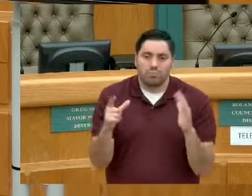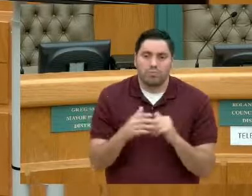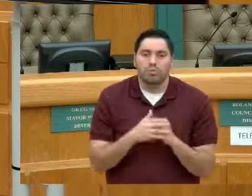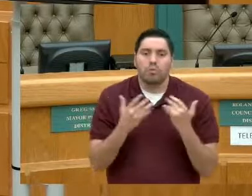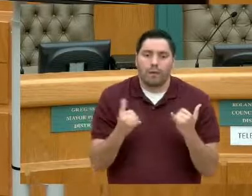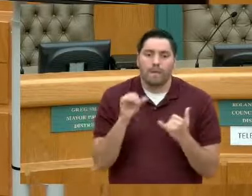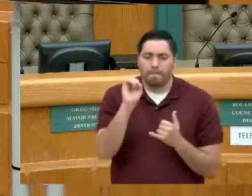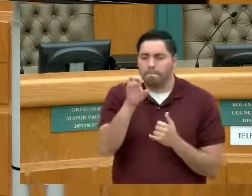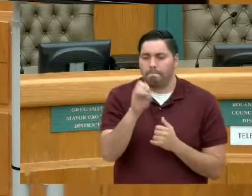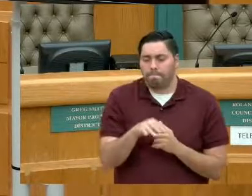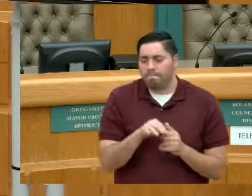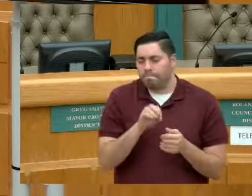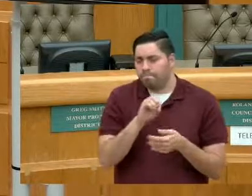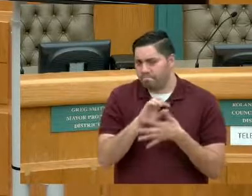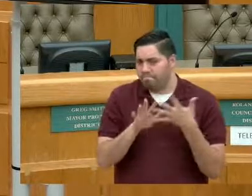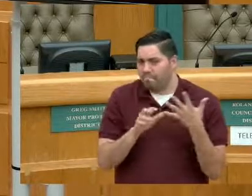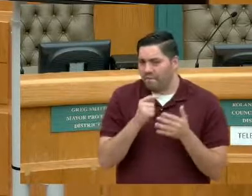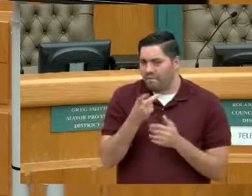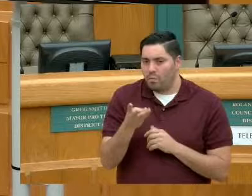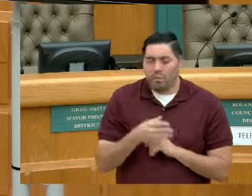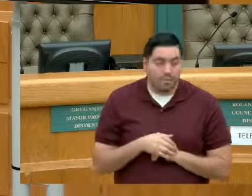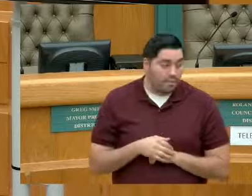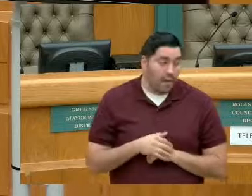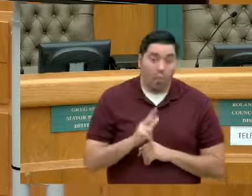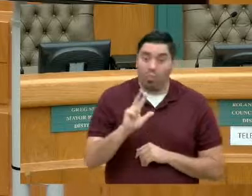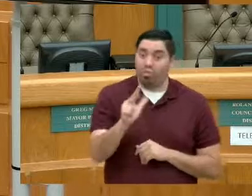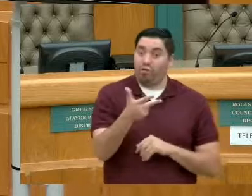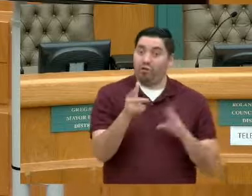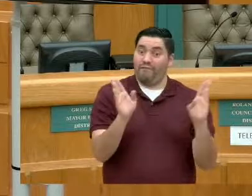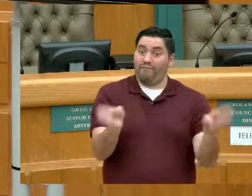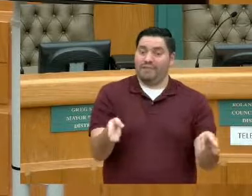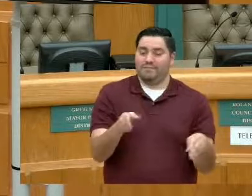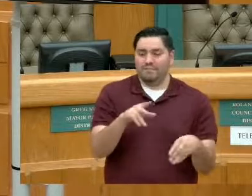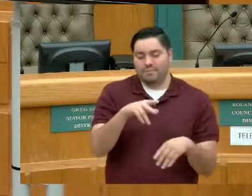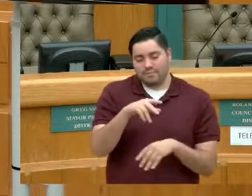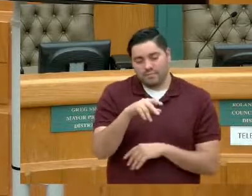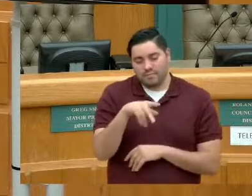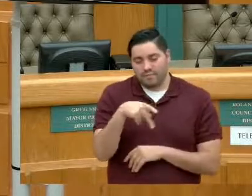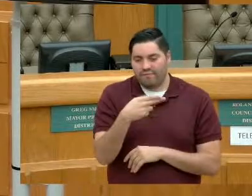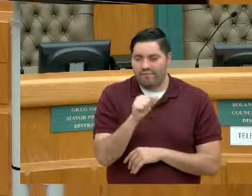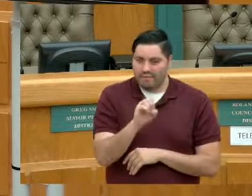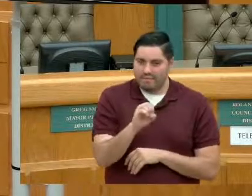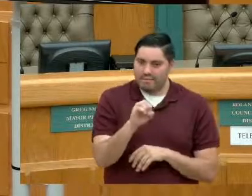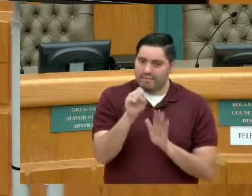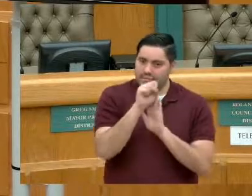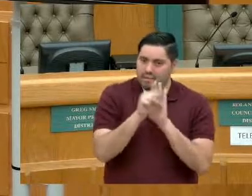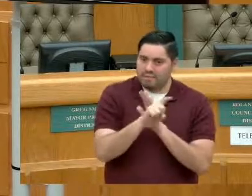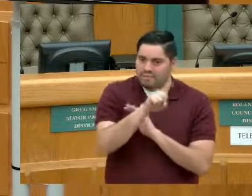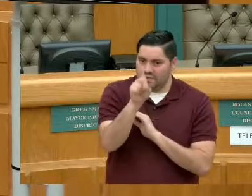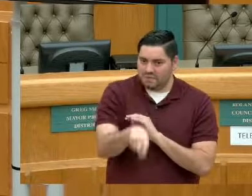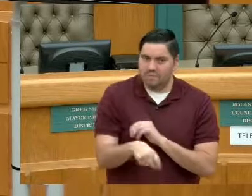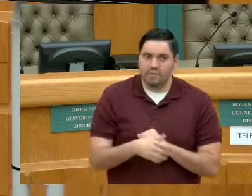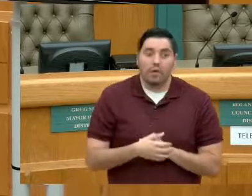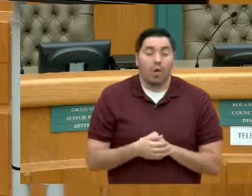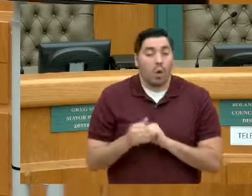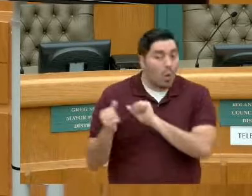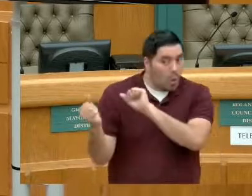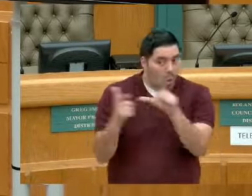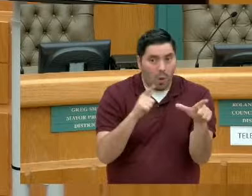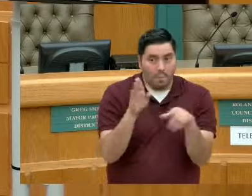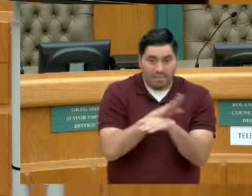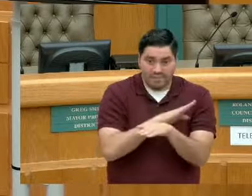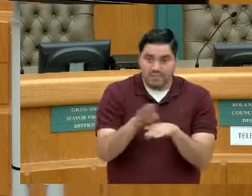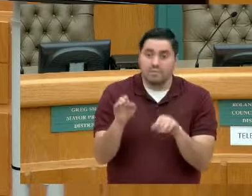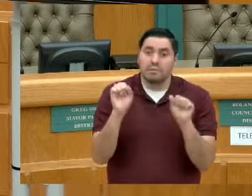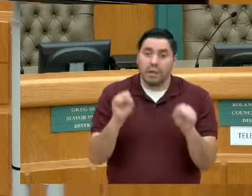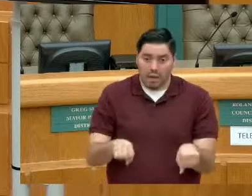go. In this third phase of the state of Texas's plan to open the economy, all businesses in Texas will